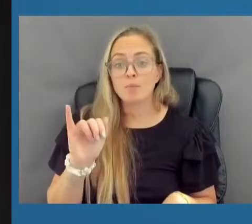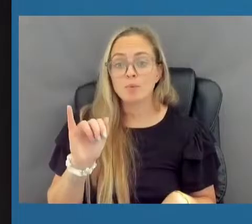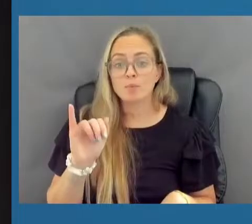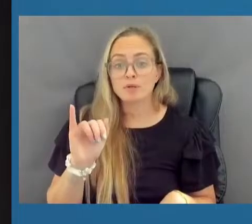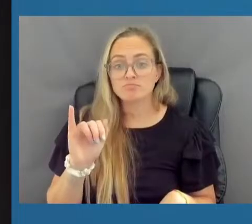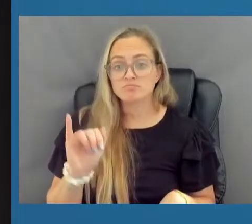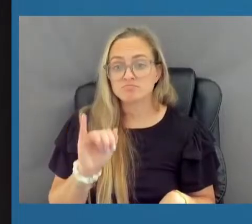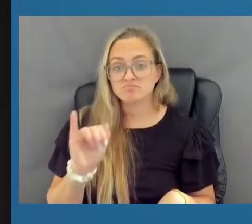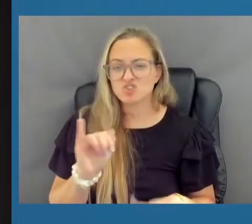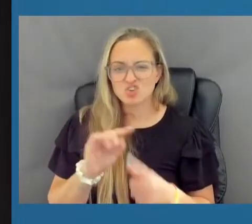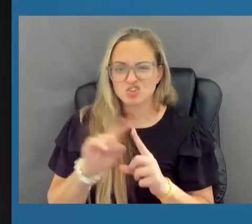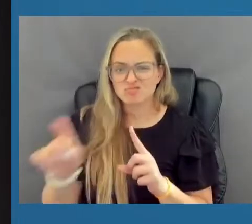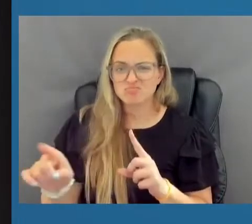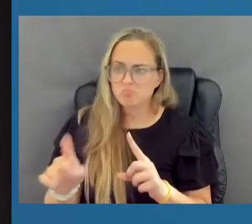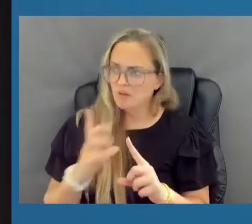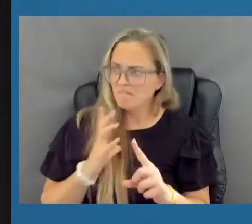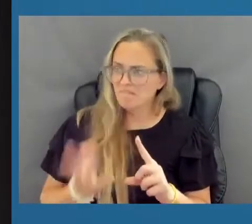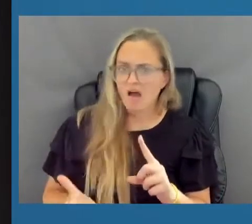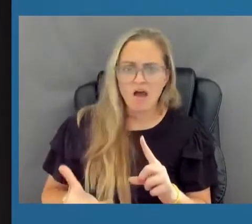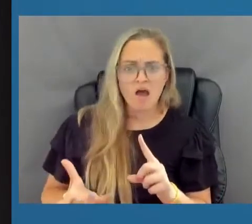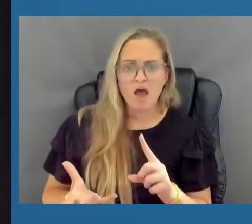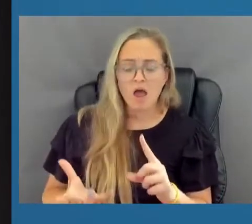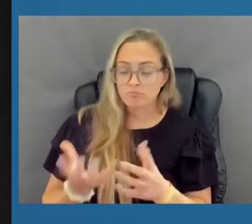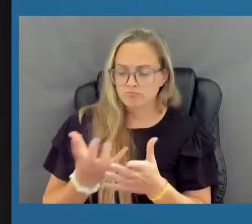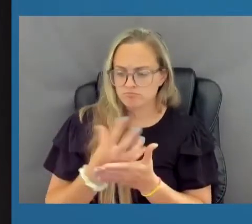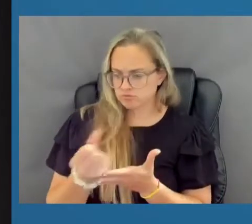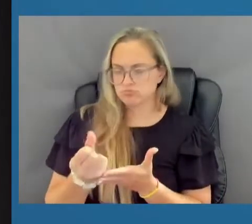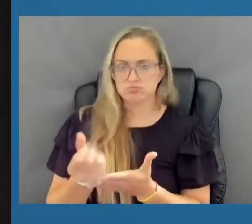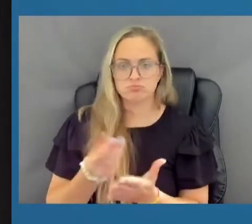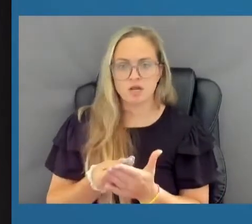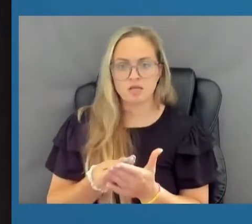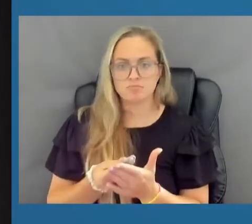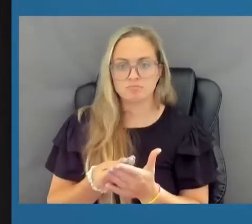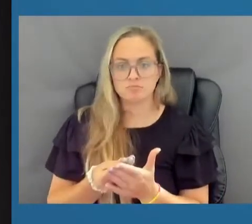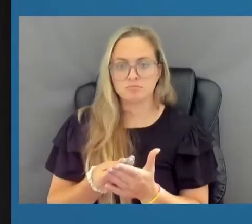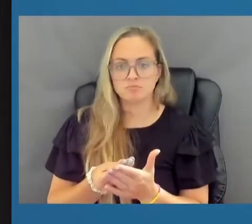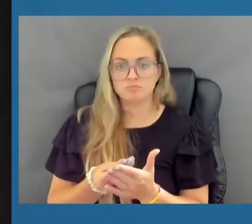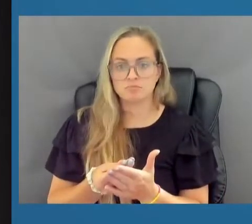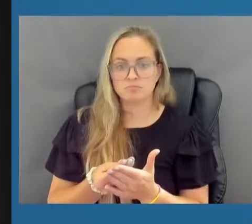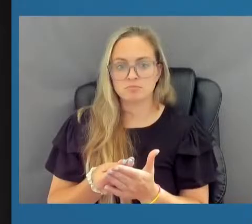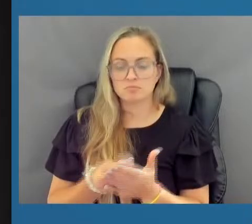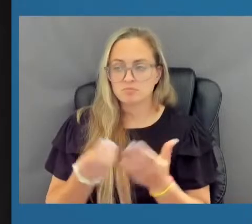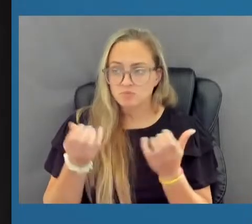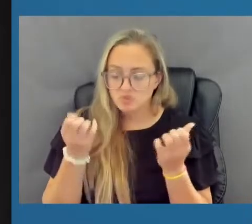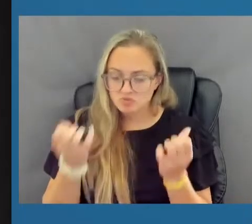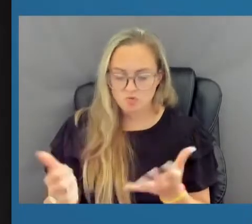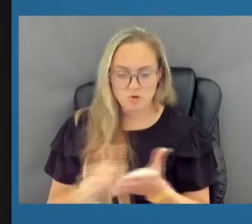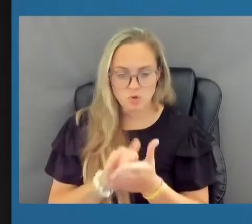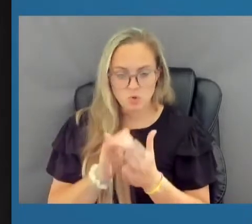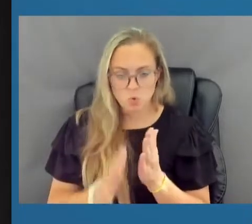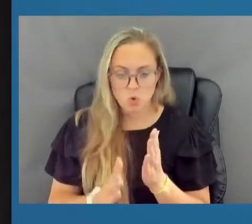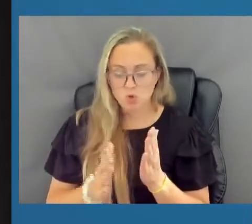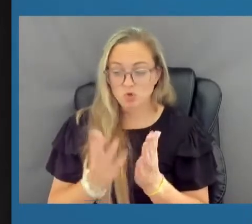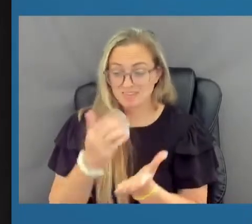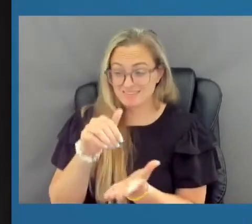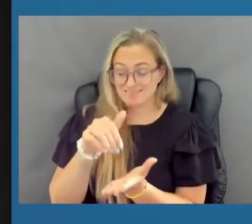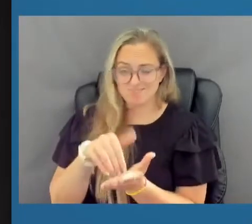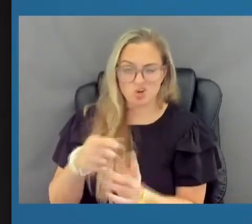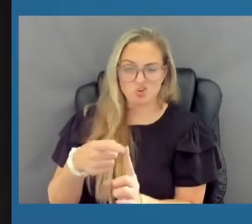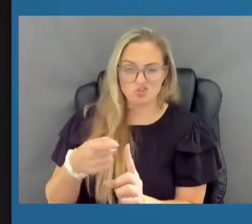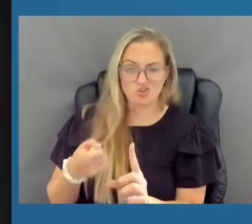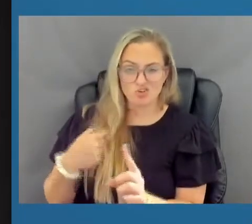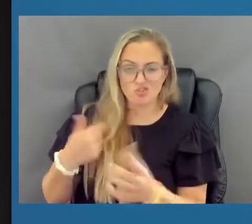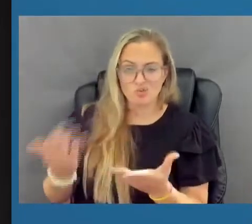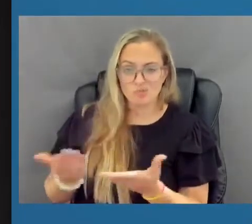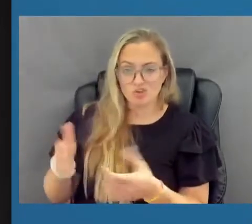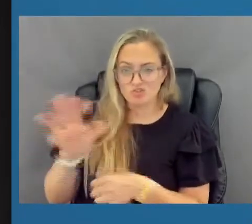healthy, literally ran out of money. We had so many New Yorkers as the epicenter of this pandemic, from New York City all